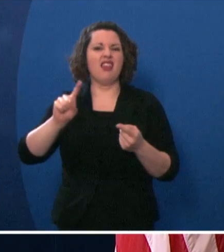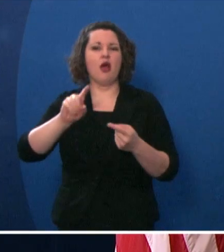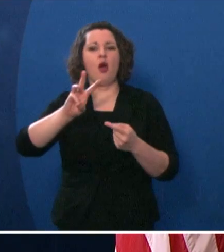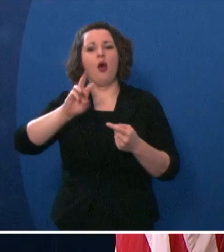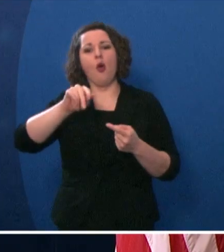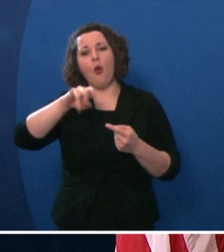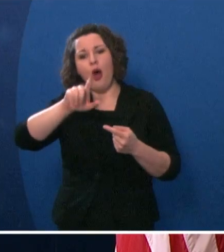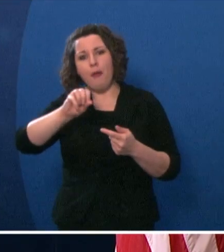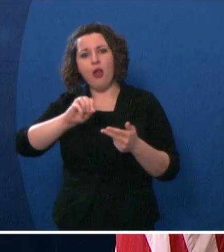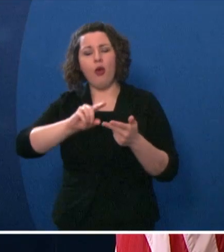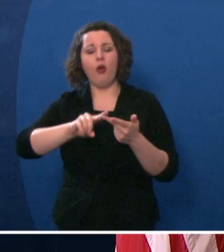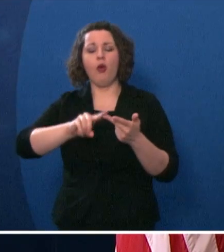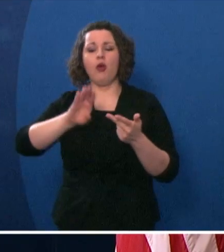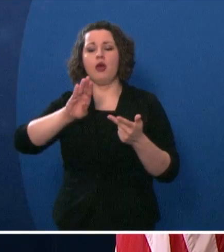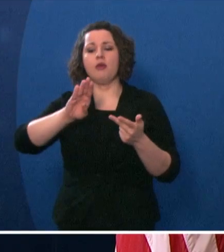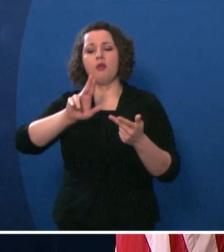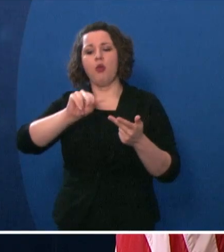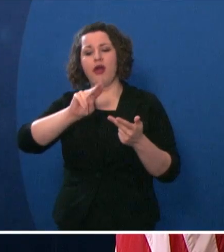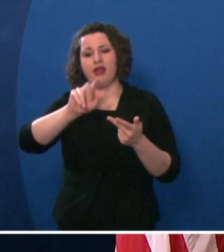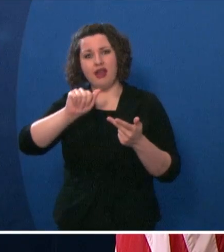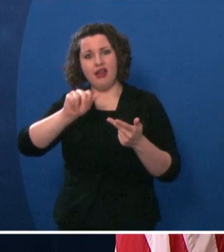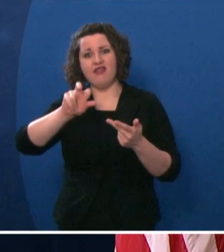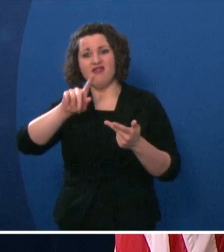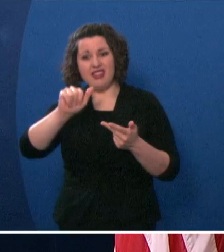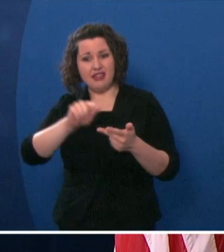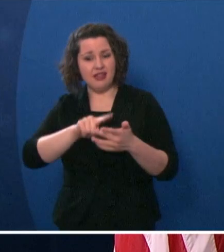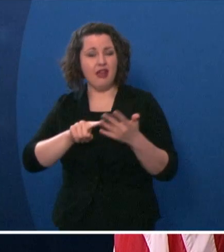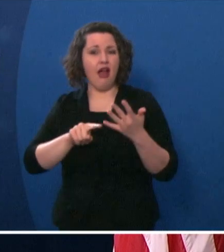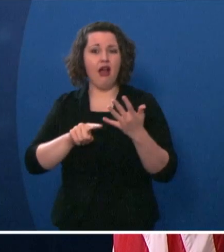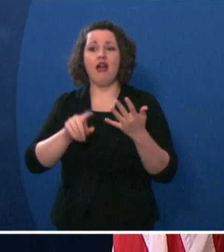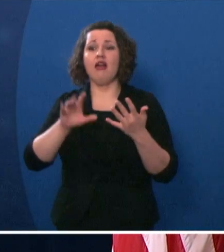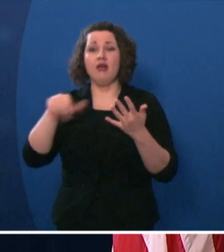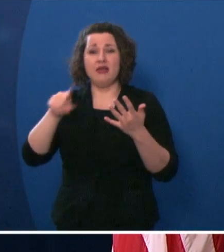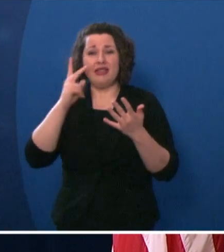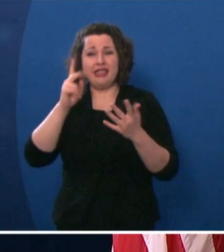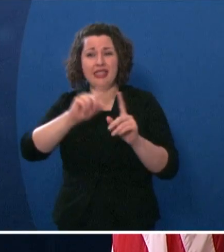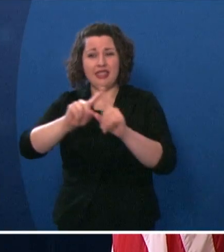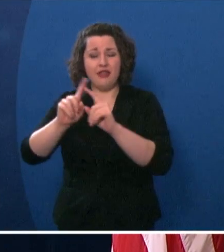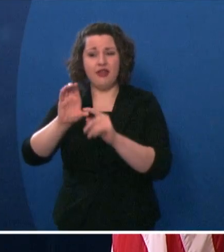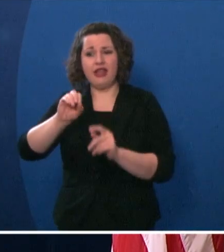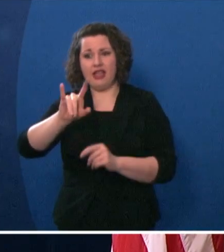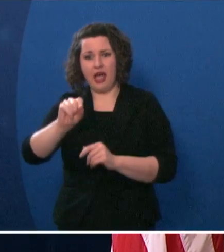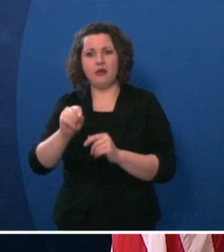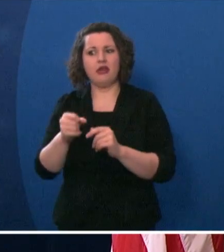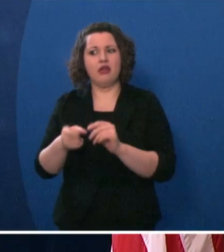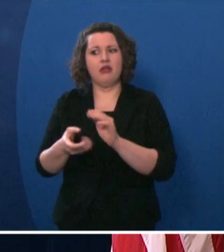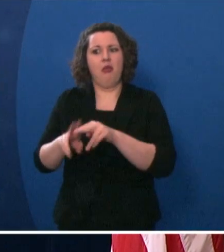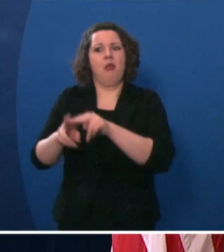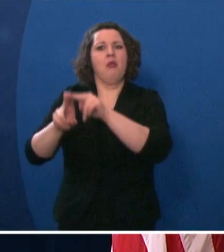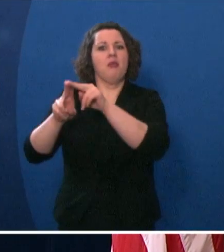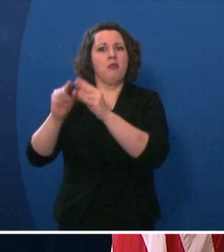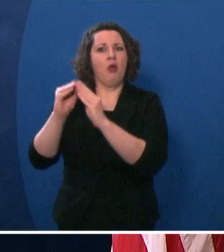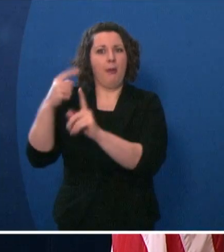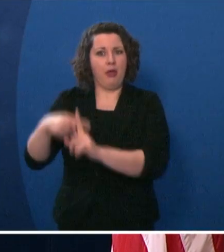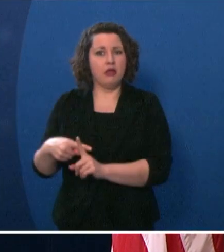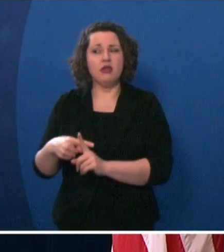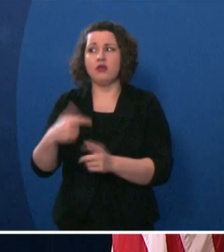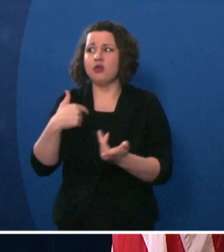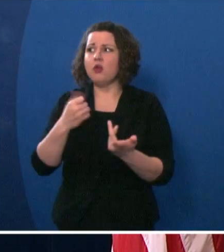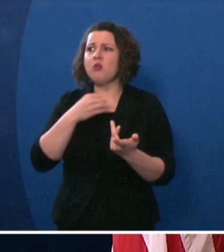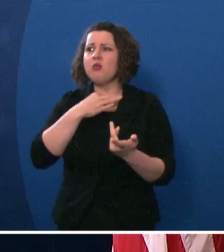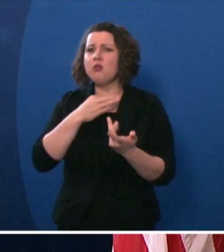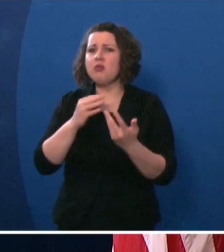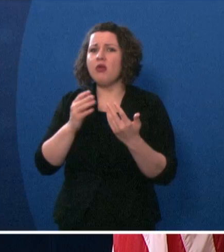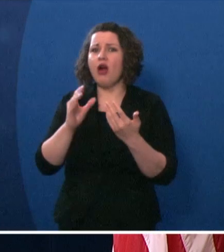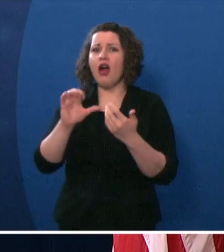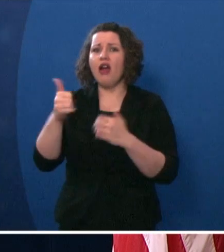and Sioux counties in the past couple weeks. And I guess I'm wondering, beyond testing, going in and testing more people and